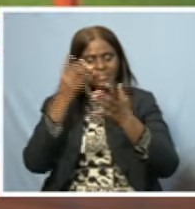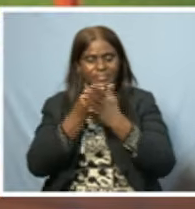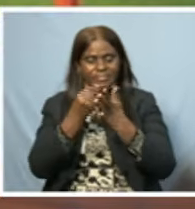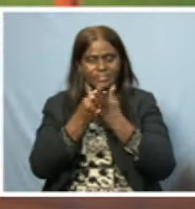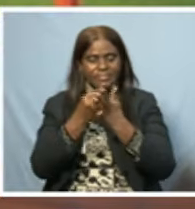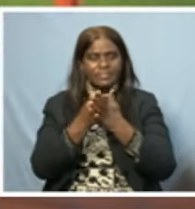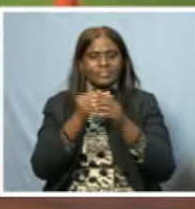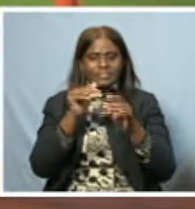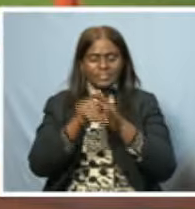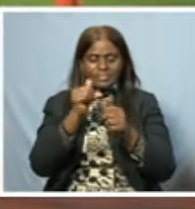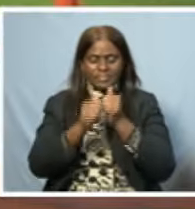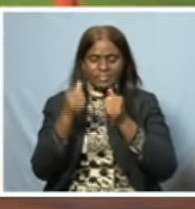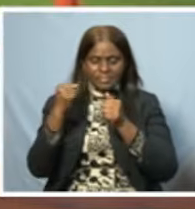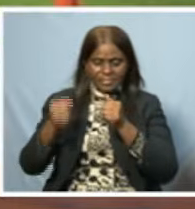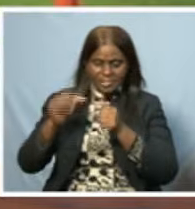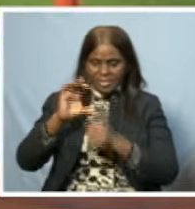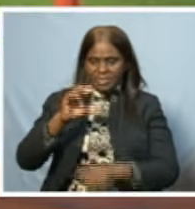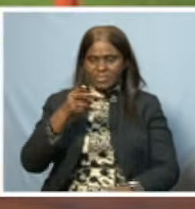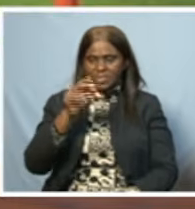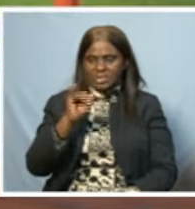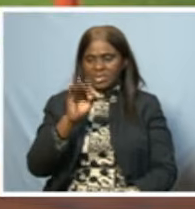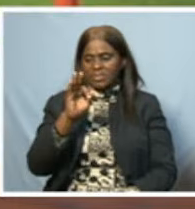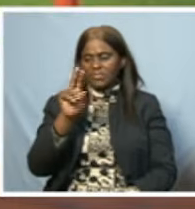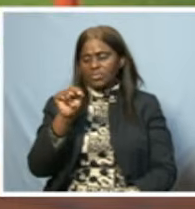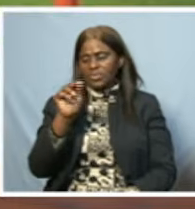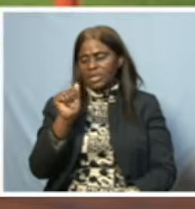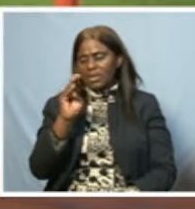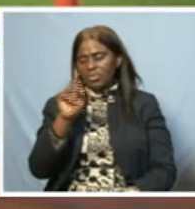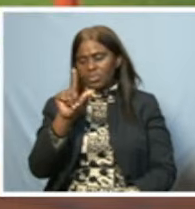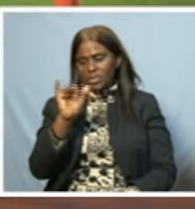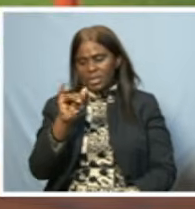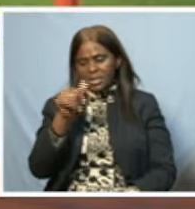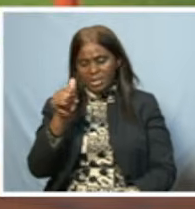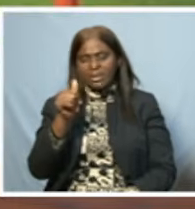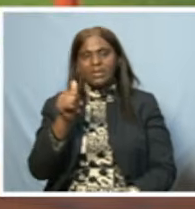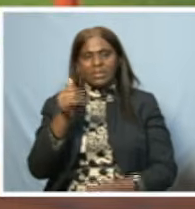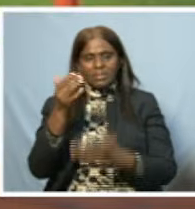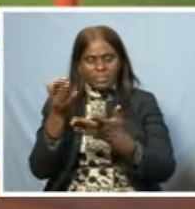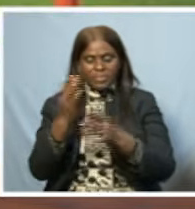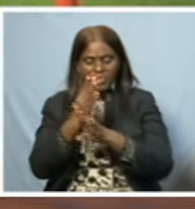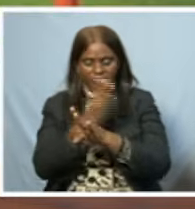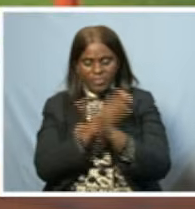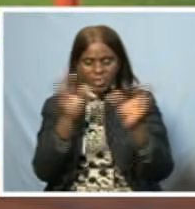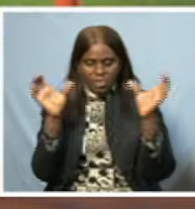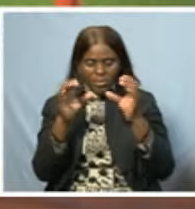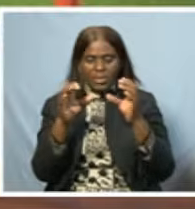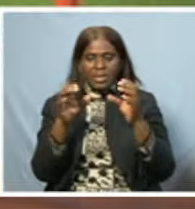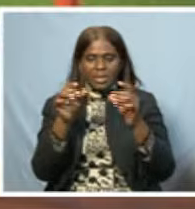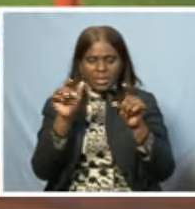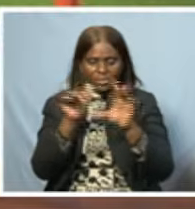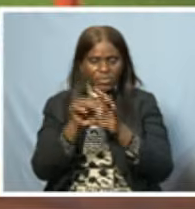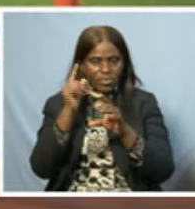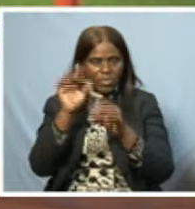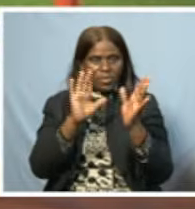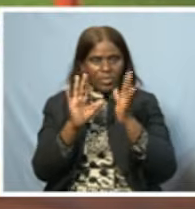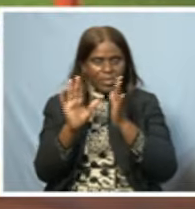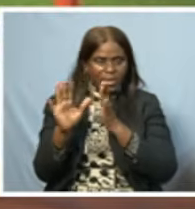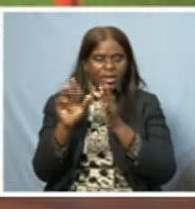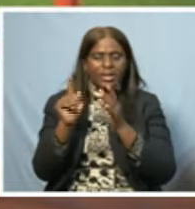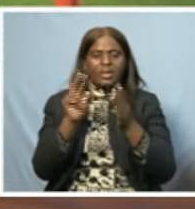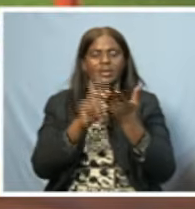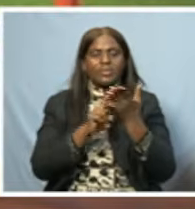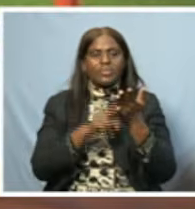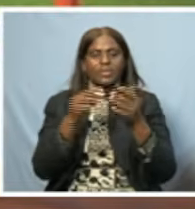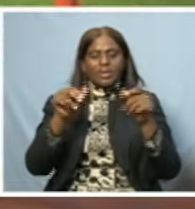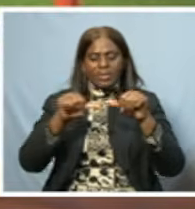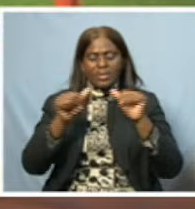Accounts, in which Chief Nawuli Town Council is already making a submission before the committee, and that's for the consideration of the report